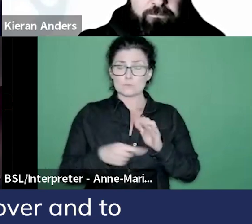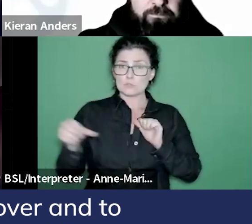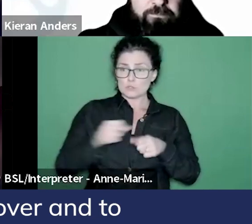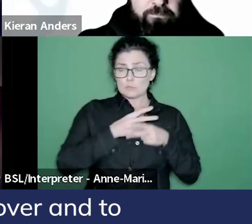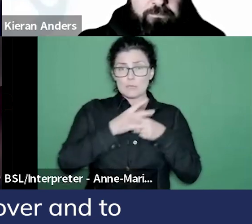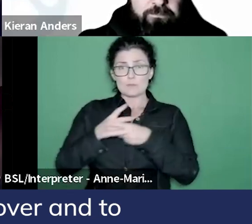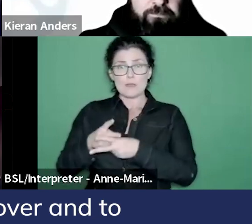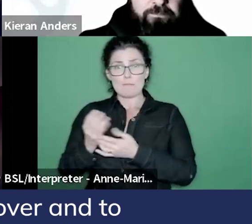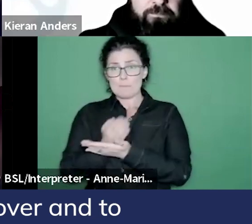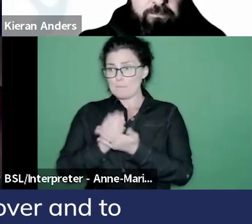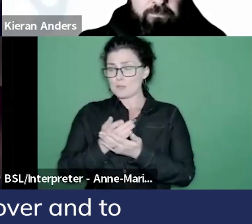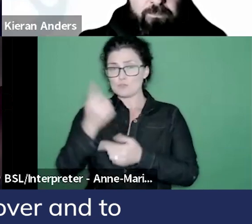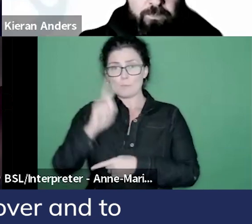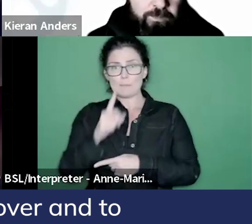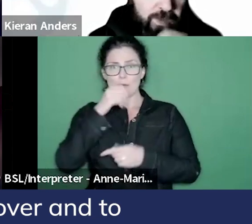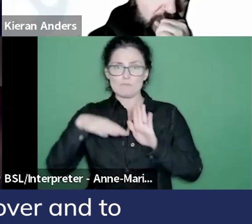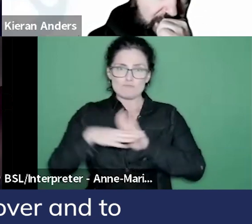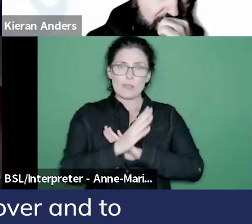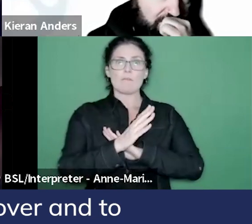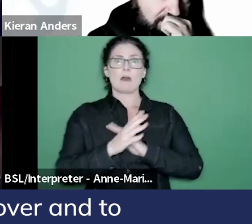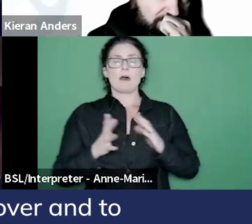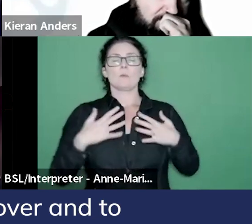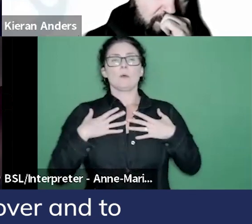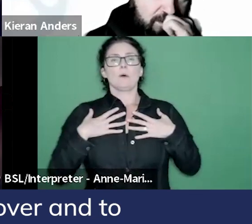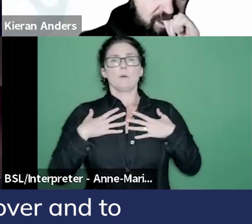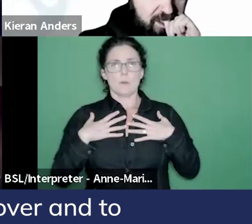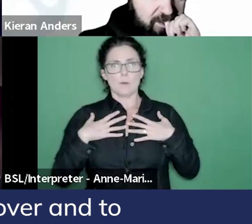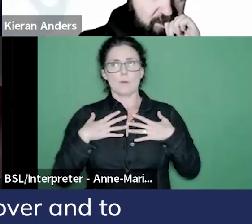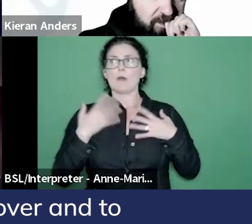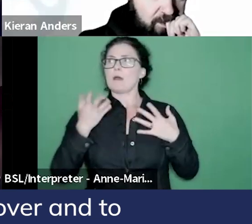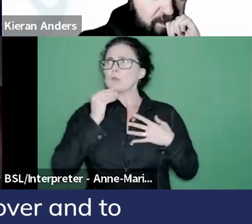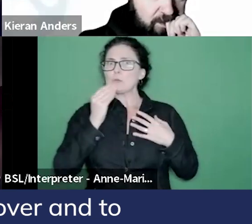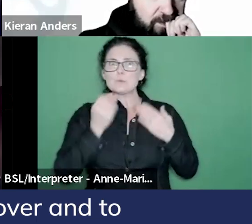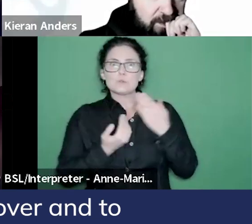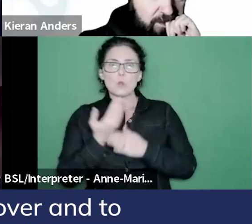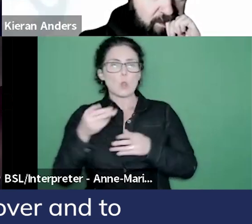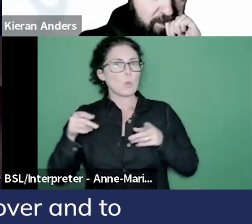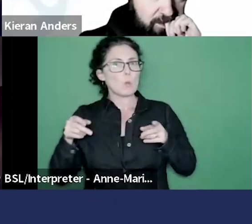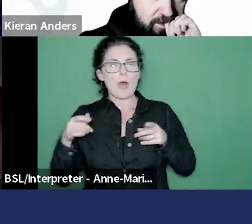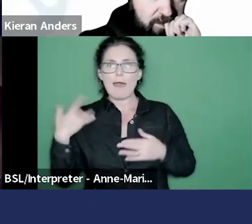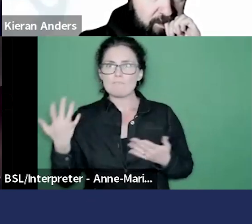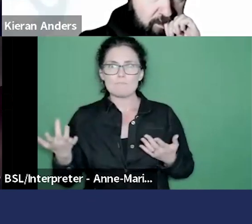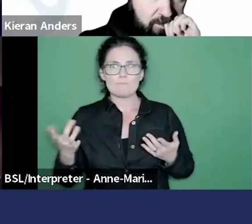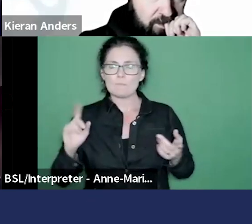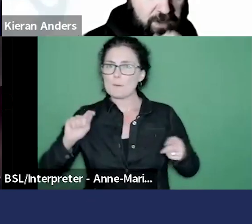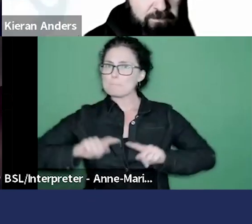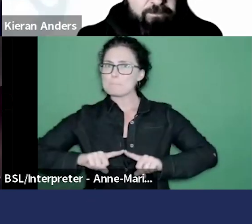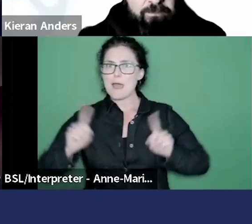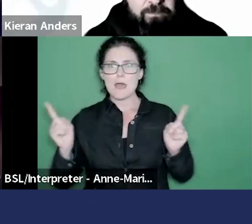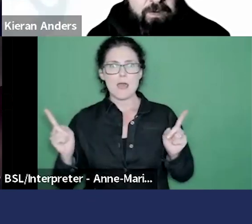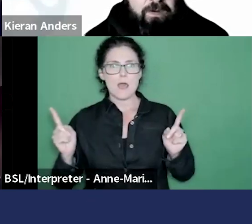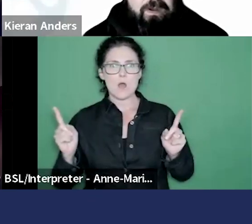giving yourself time to recover and to consolidate and to transition into a completely, it's